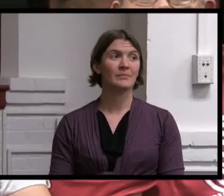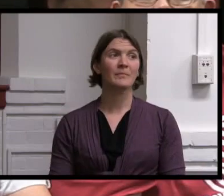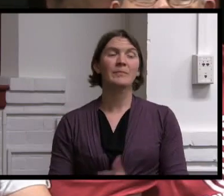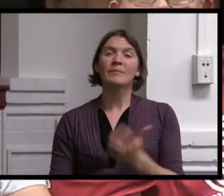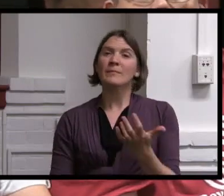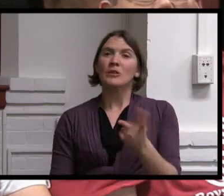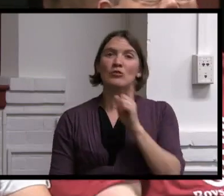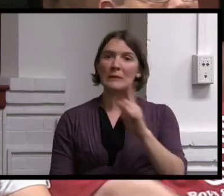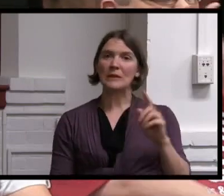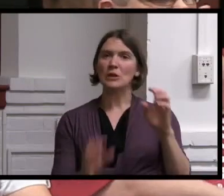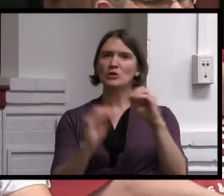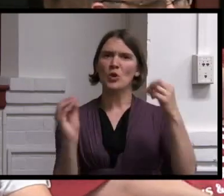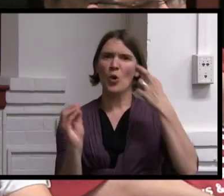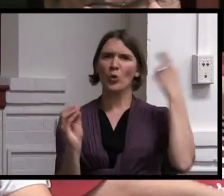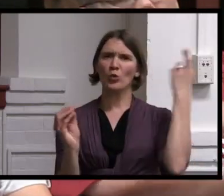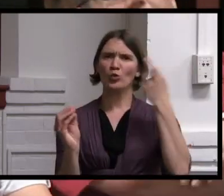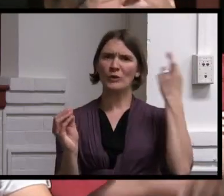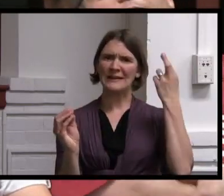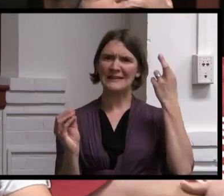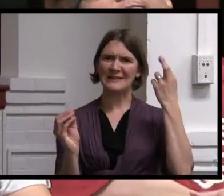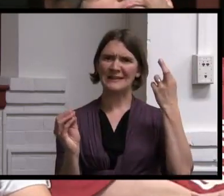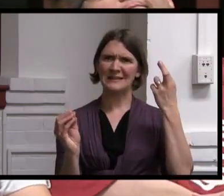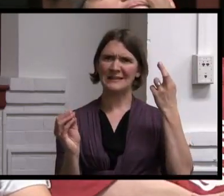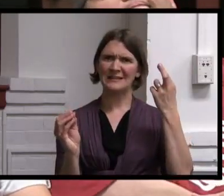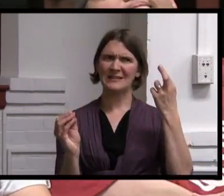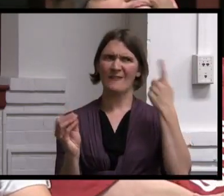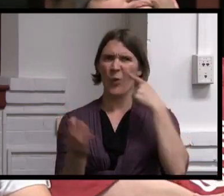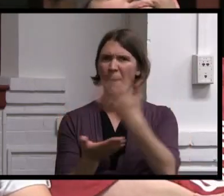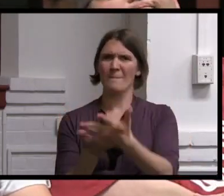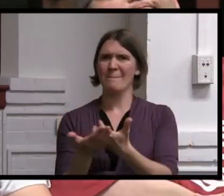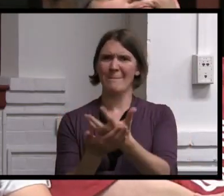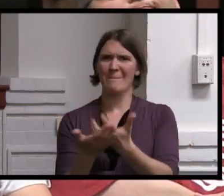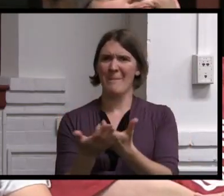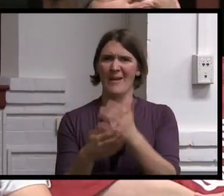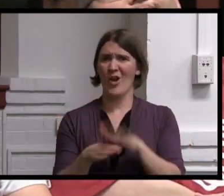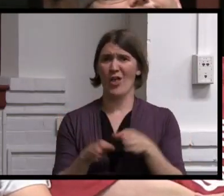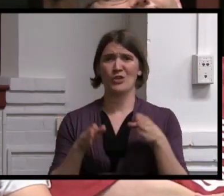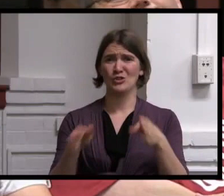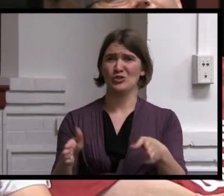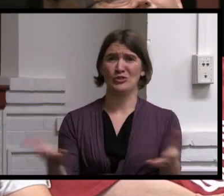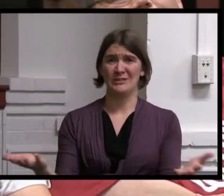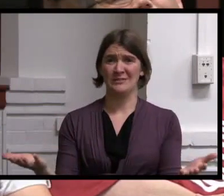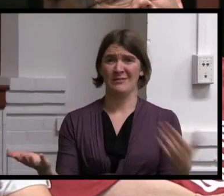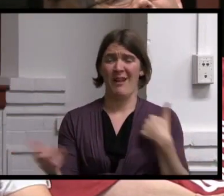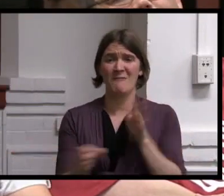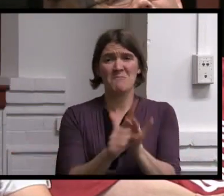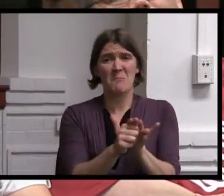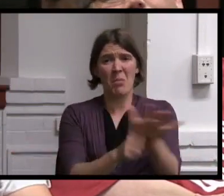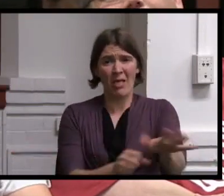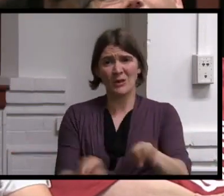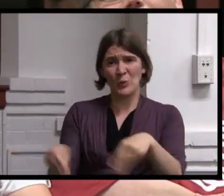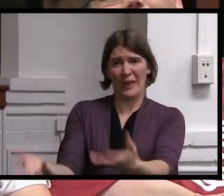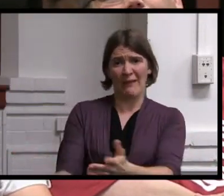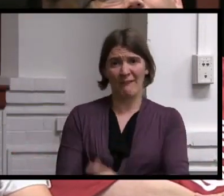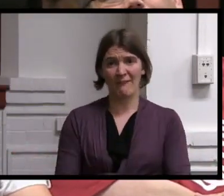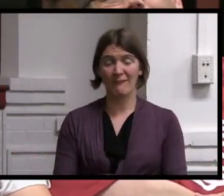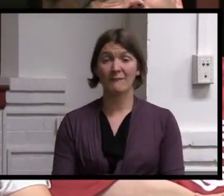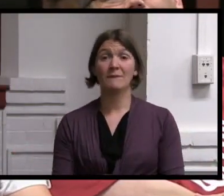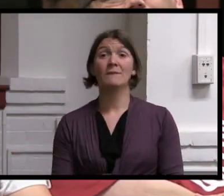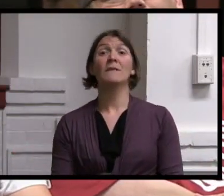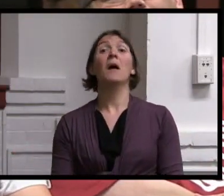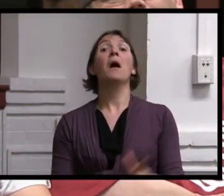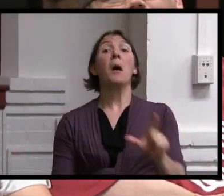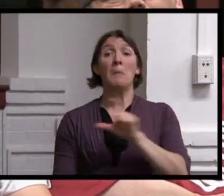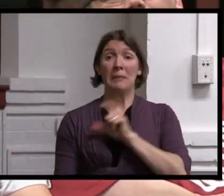isn't really a reason to have panhandlers on the street. And I think the chief's